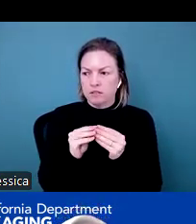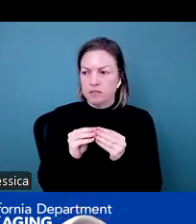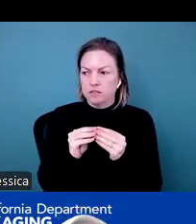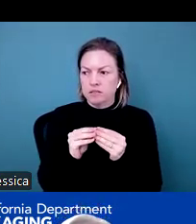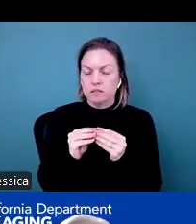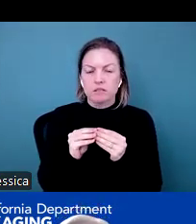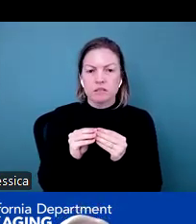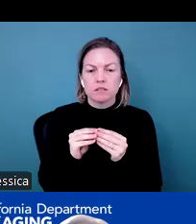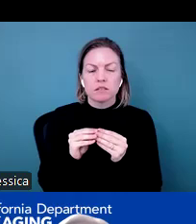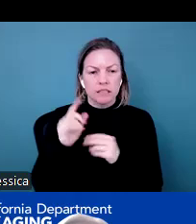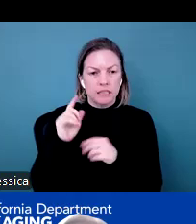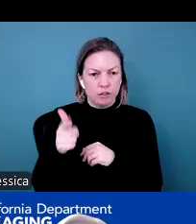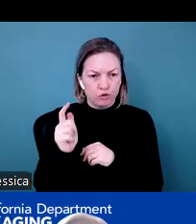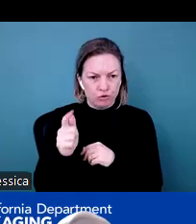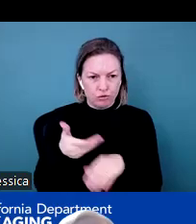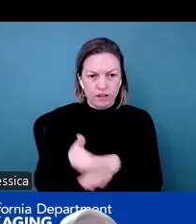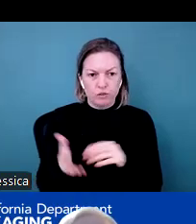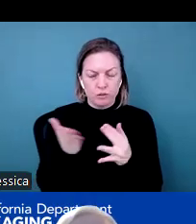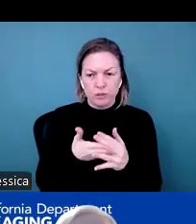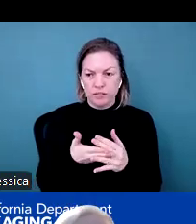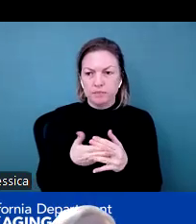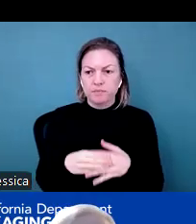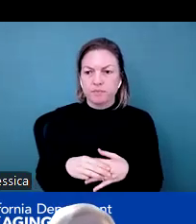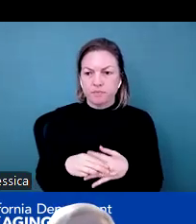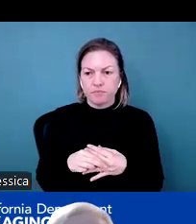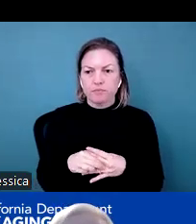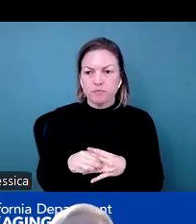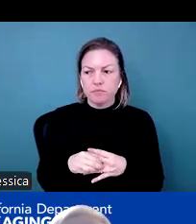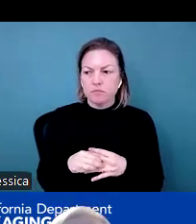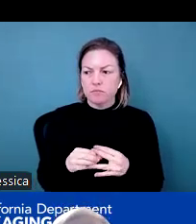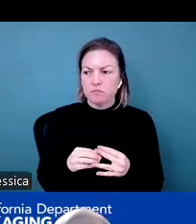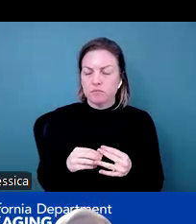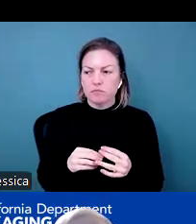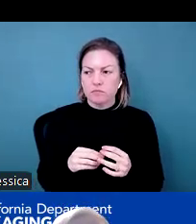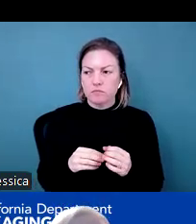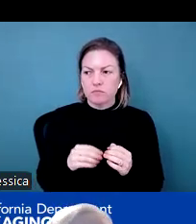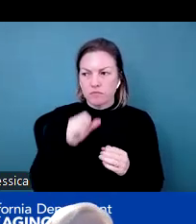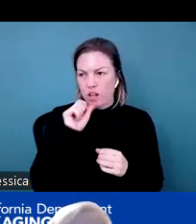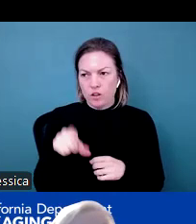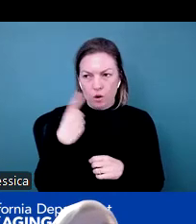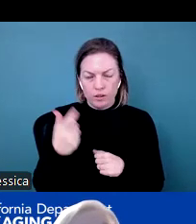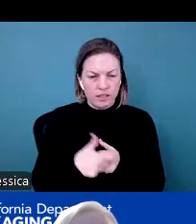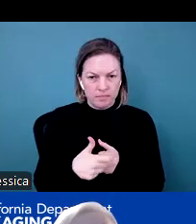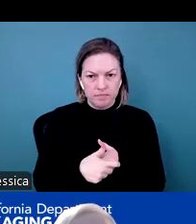opportunity later in the agenda after the break. So this is not your only time.